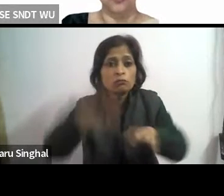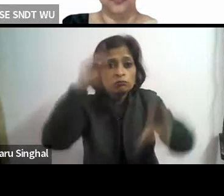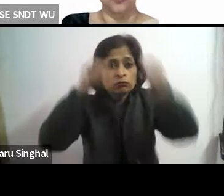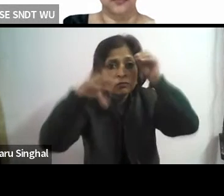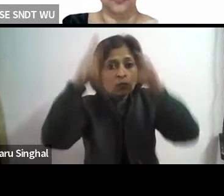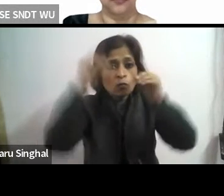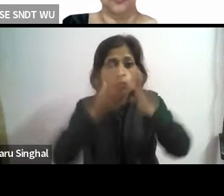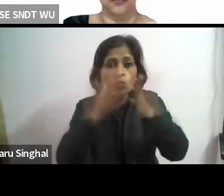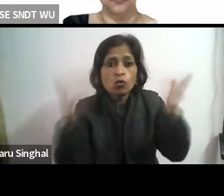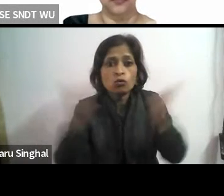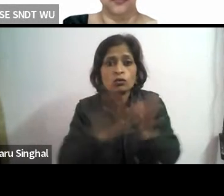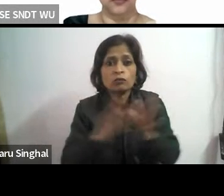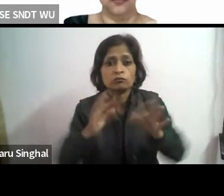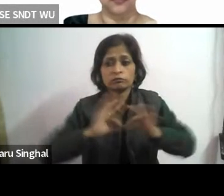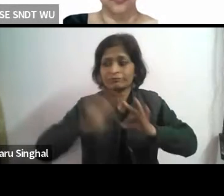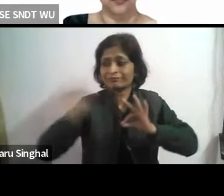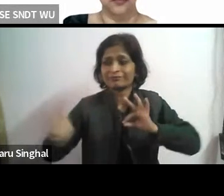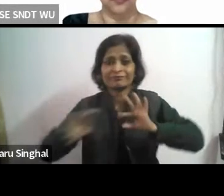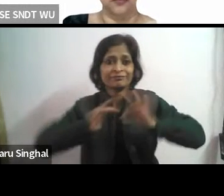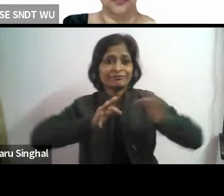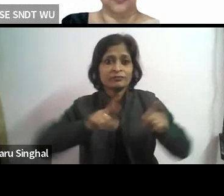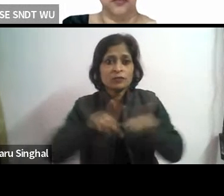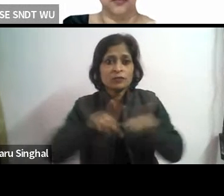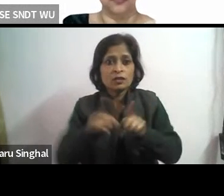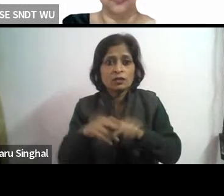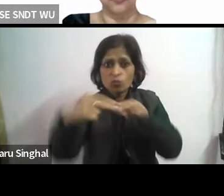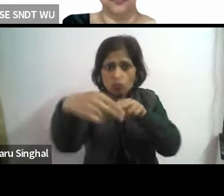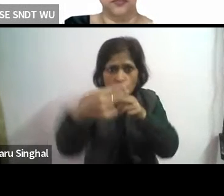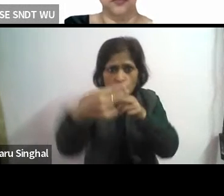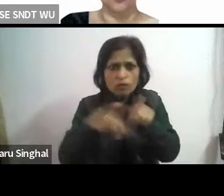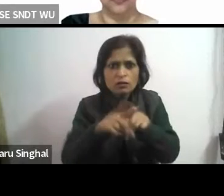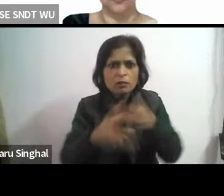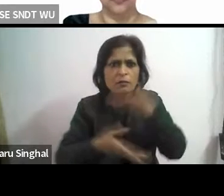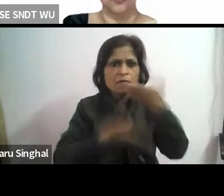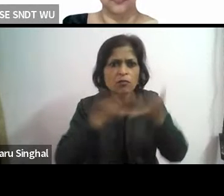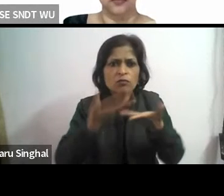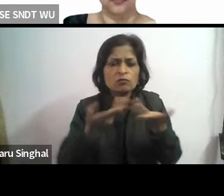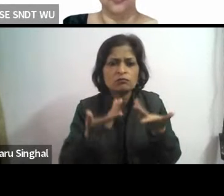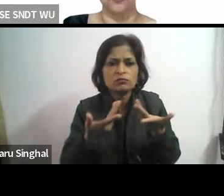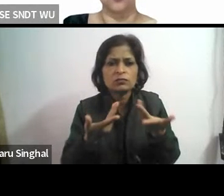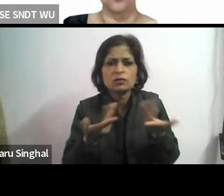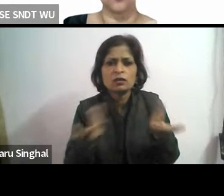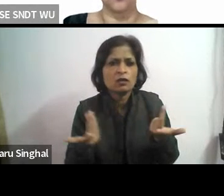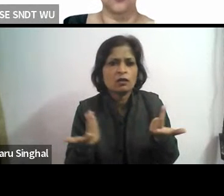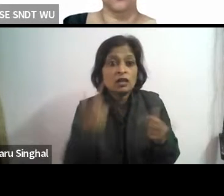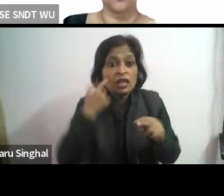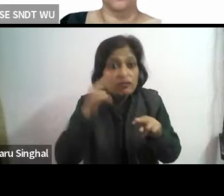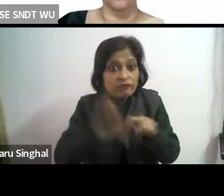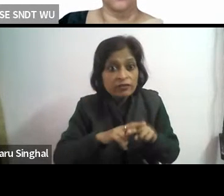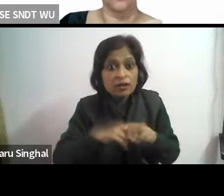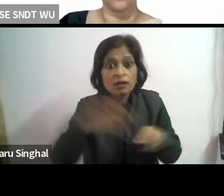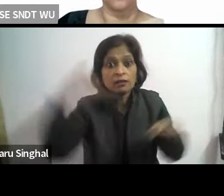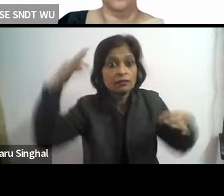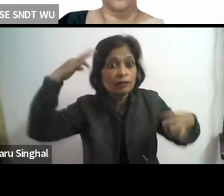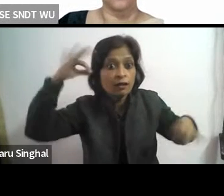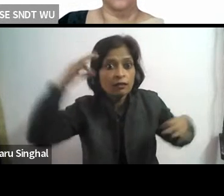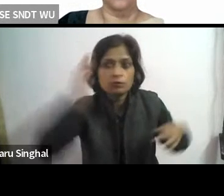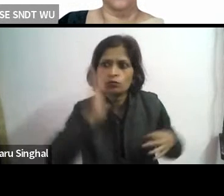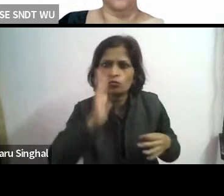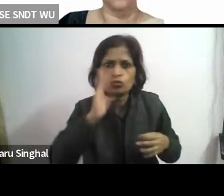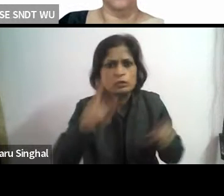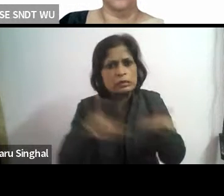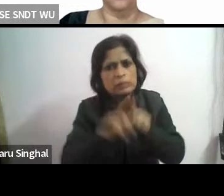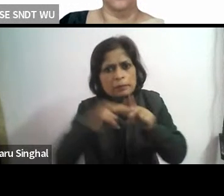classical dance through open distance learning and this online platforms. If dance and music also can be